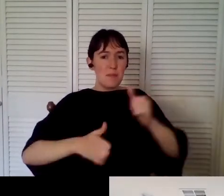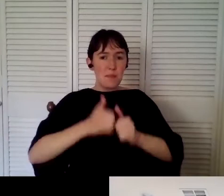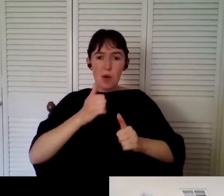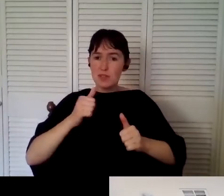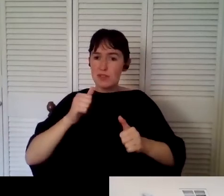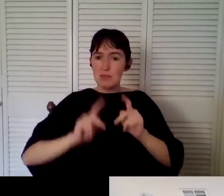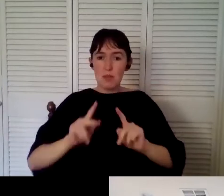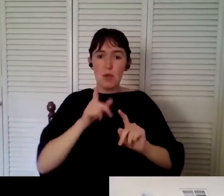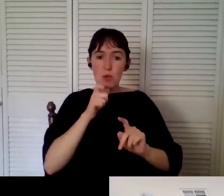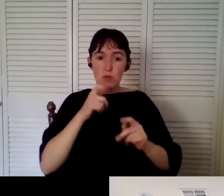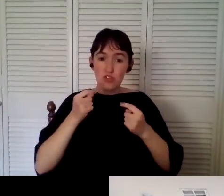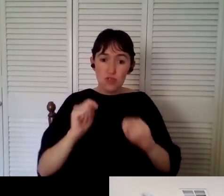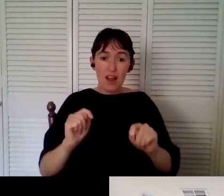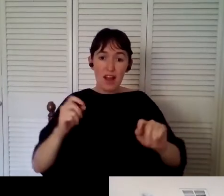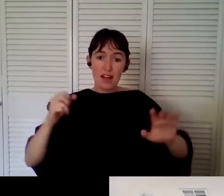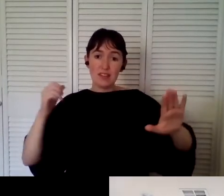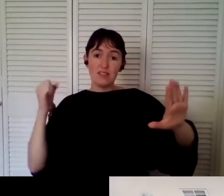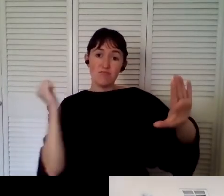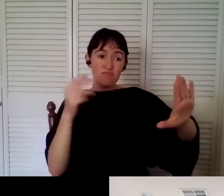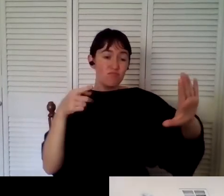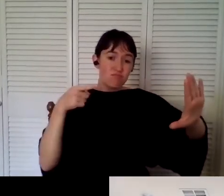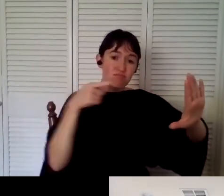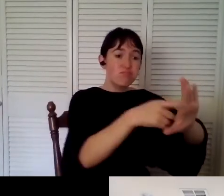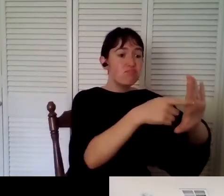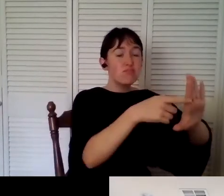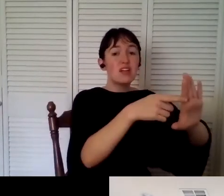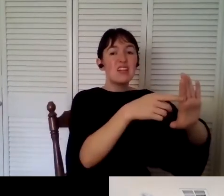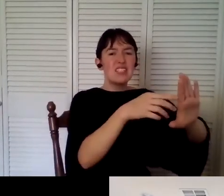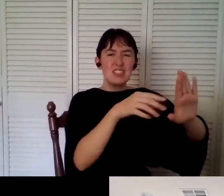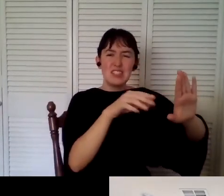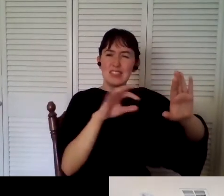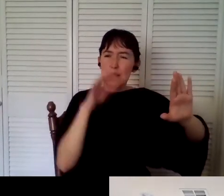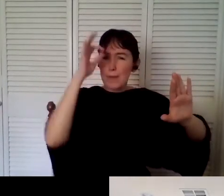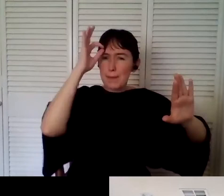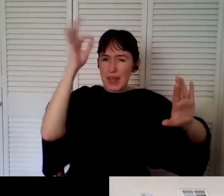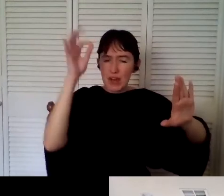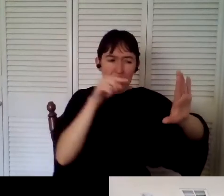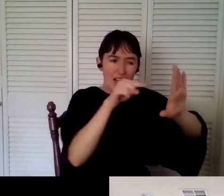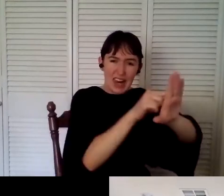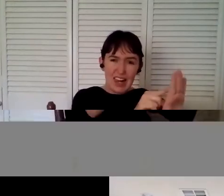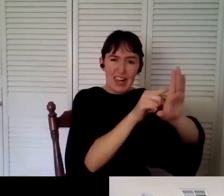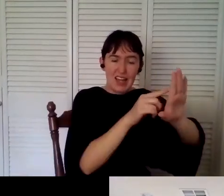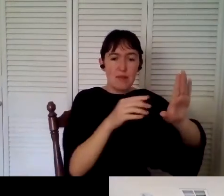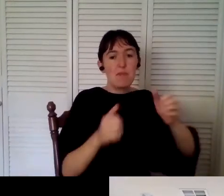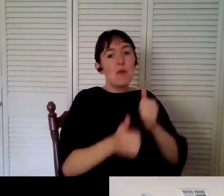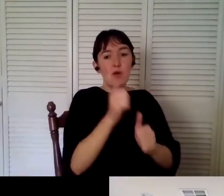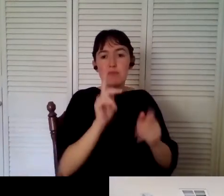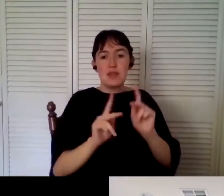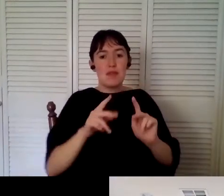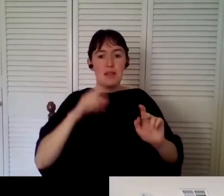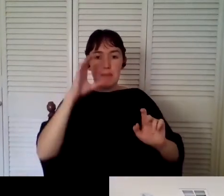this atlatl dart through a target like 6 inches. Right. Right. And the world record distance throw for an atlatl is